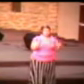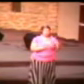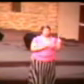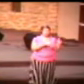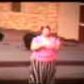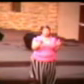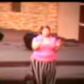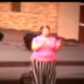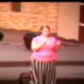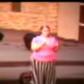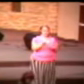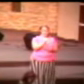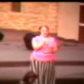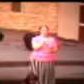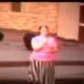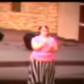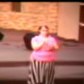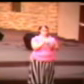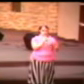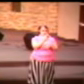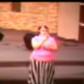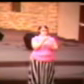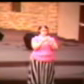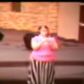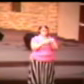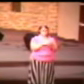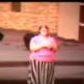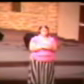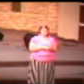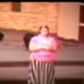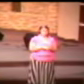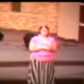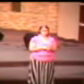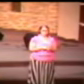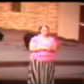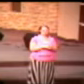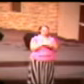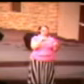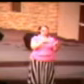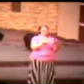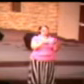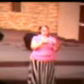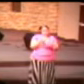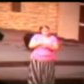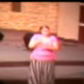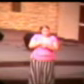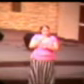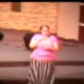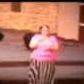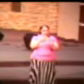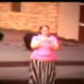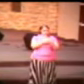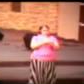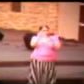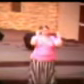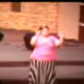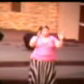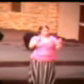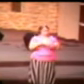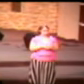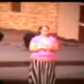from Acts, the second chapter. They devoted themselves to the apostles' teaching,